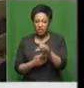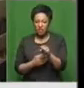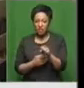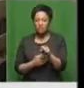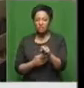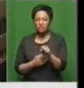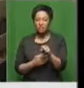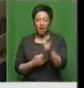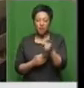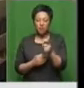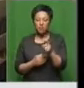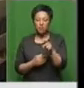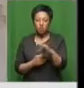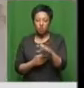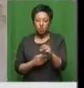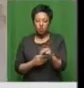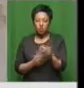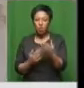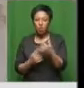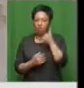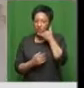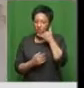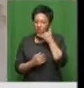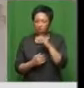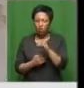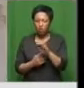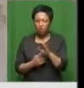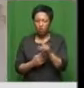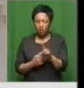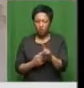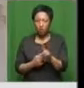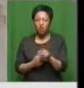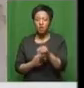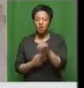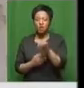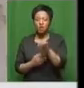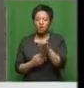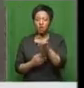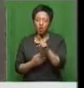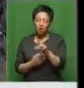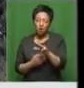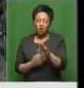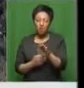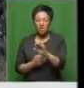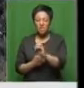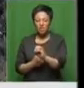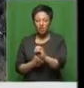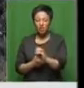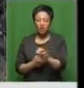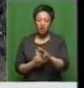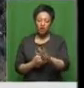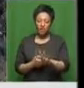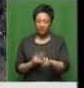telephone, which is 021 911 085. Are you also looking into expanding